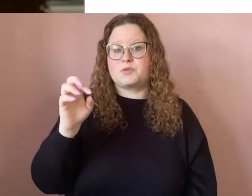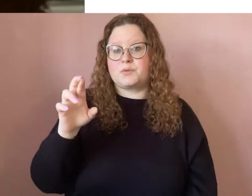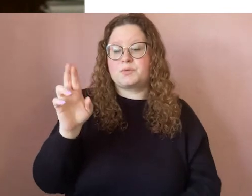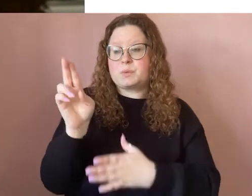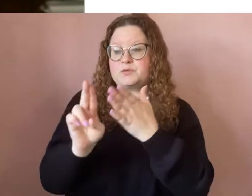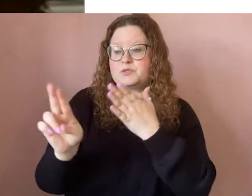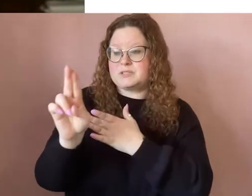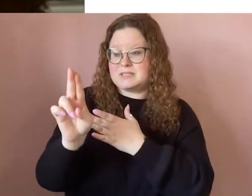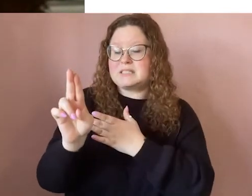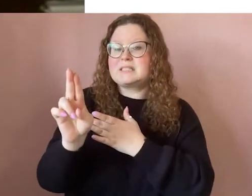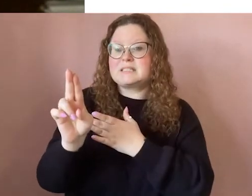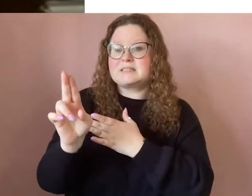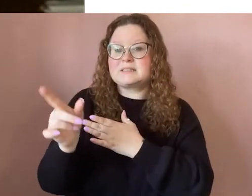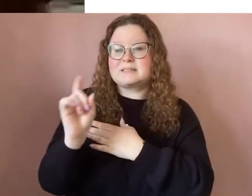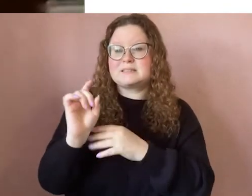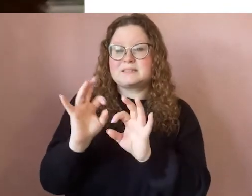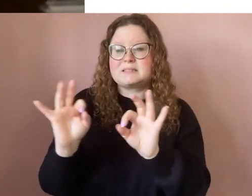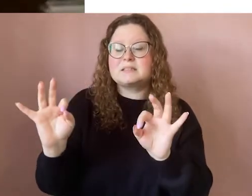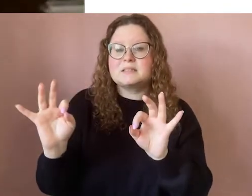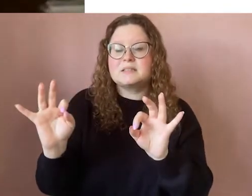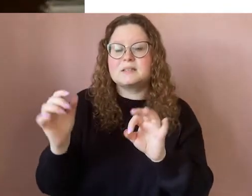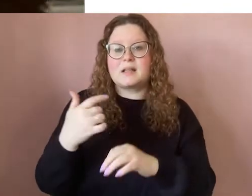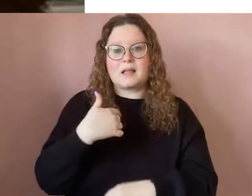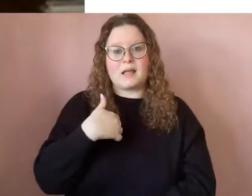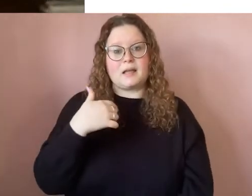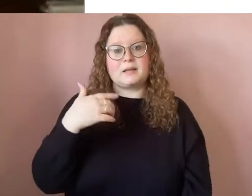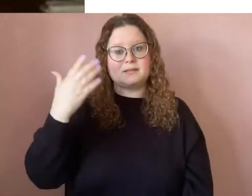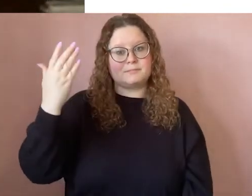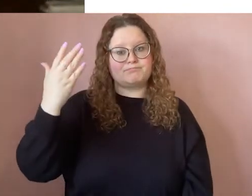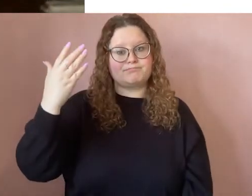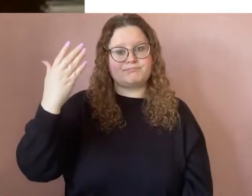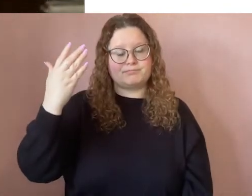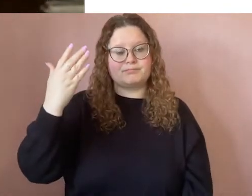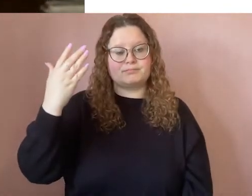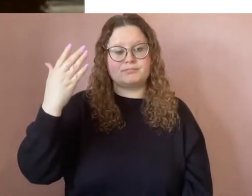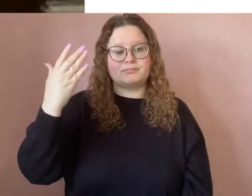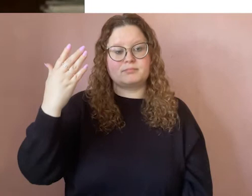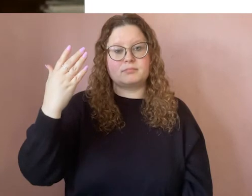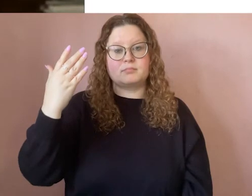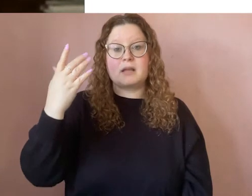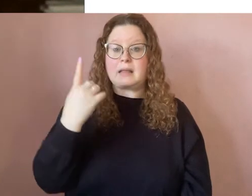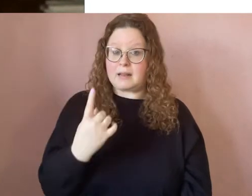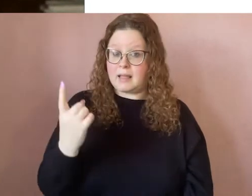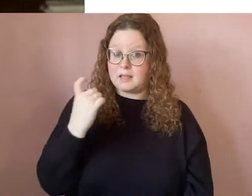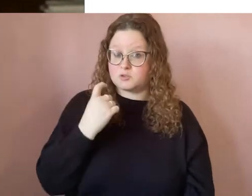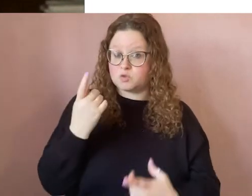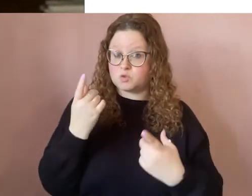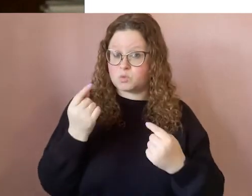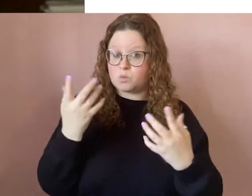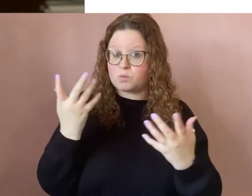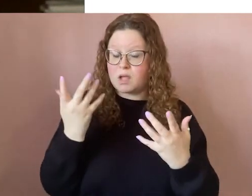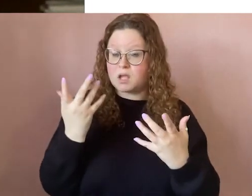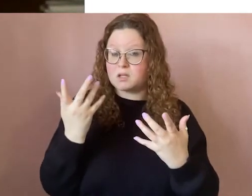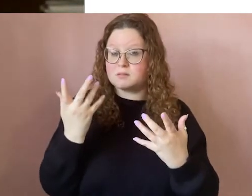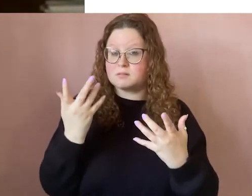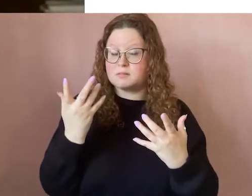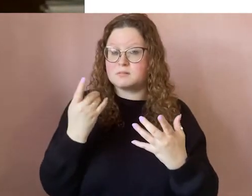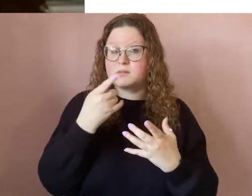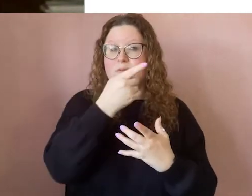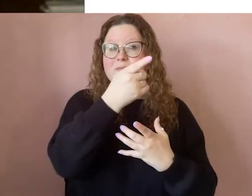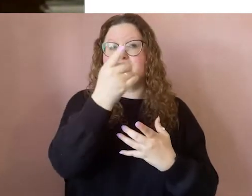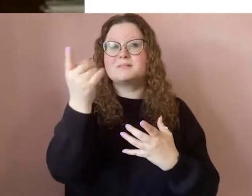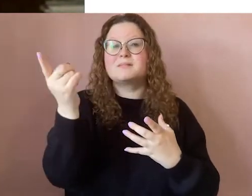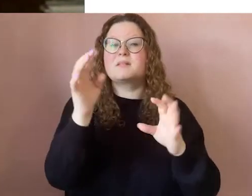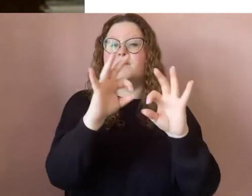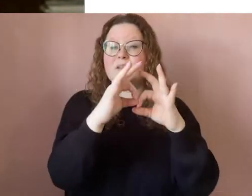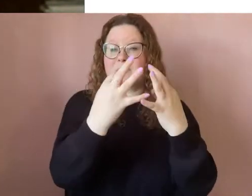gave the convocation speech, and I was asked to address families in the audience,